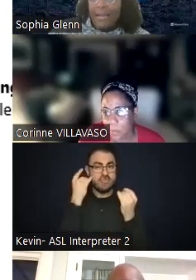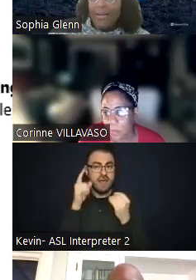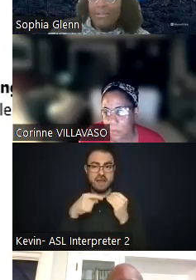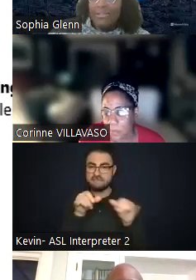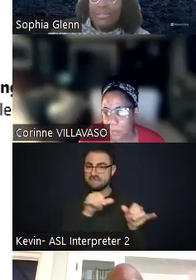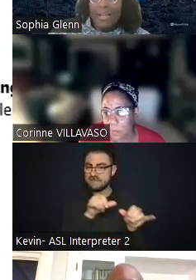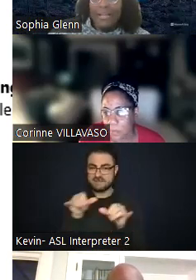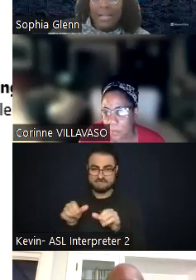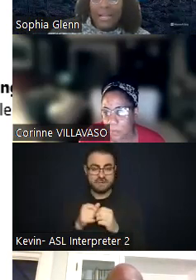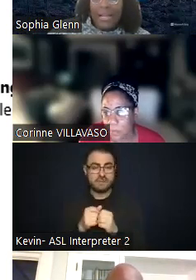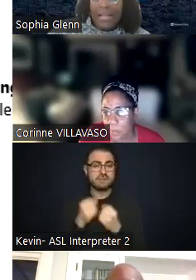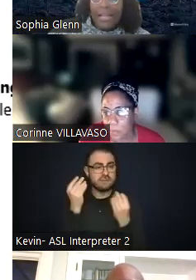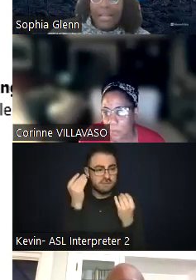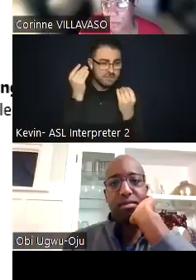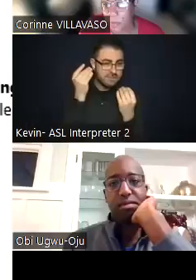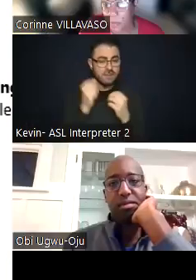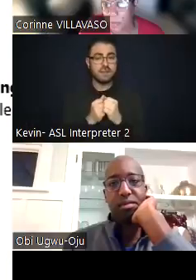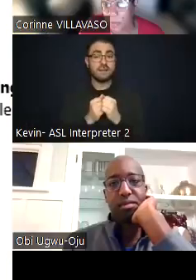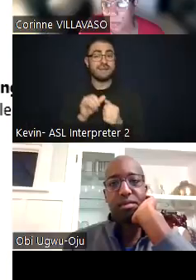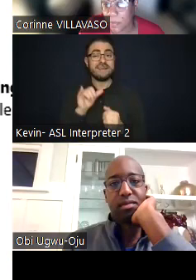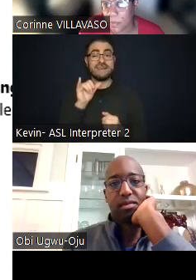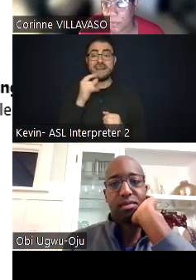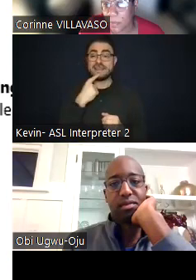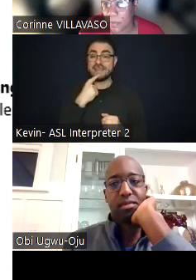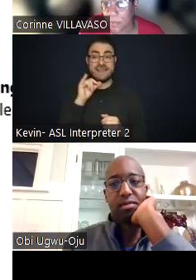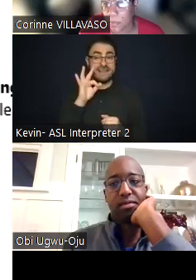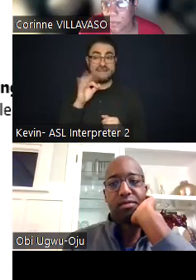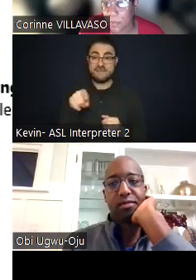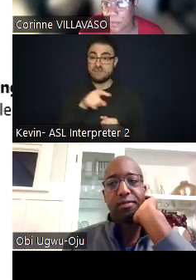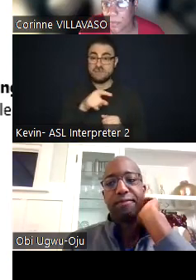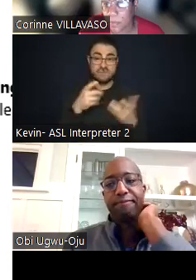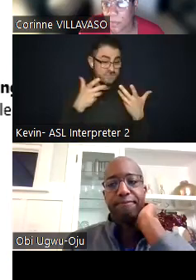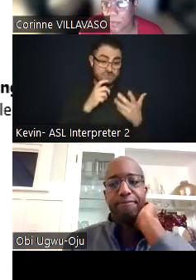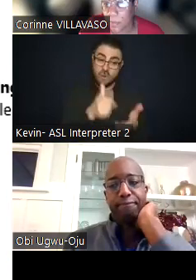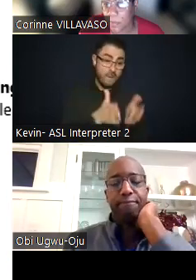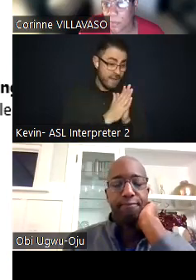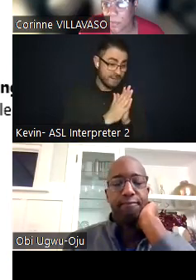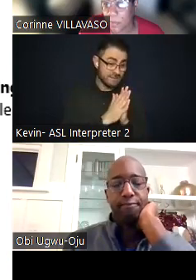And I also said, if you don't ask for it, you don't get it.